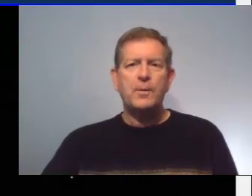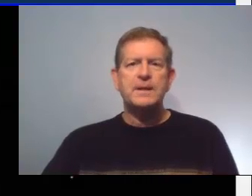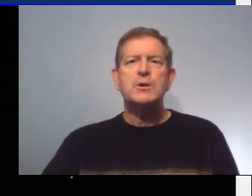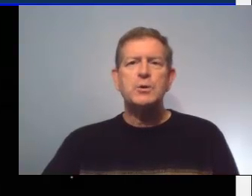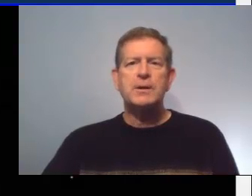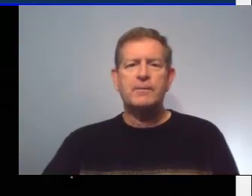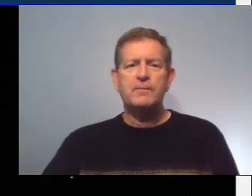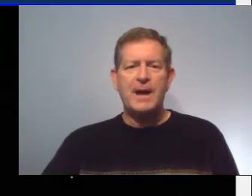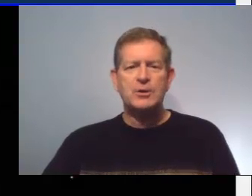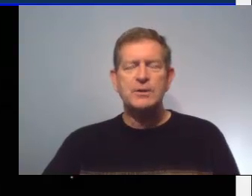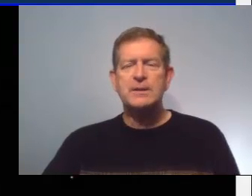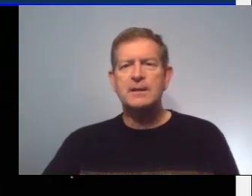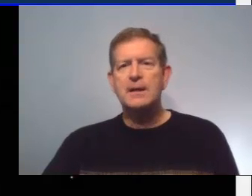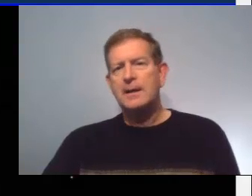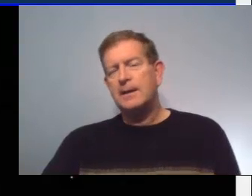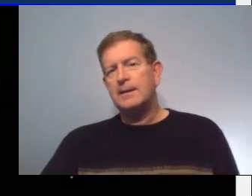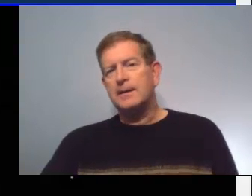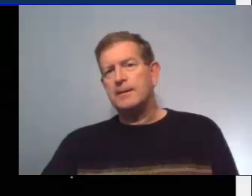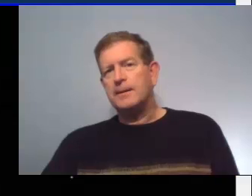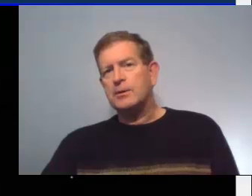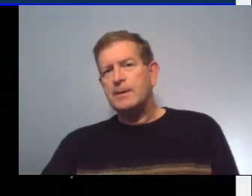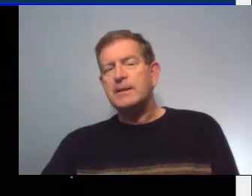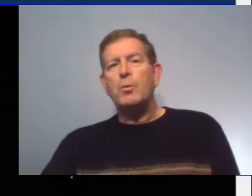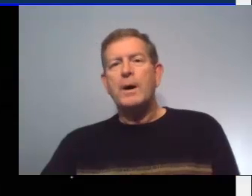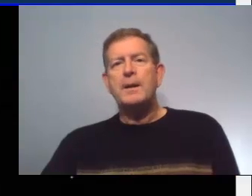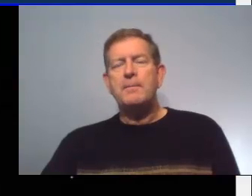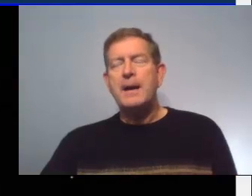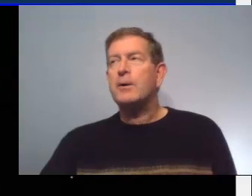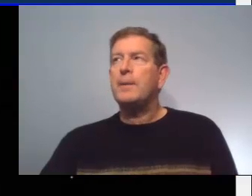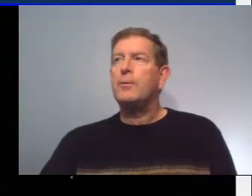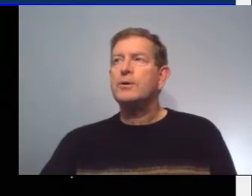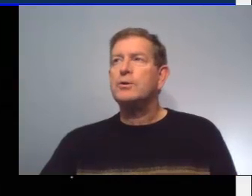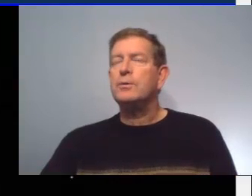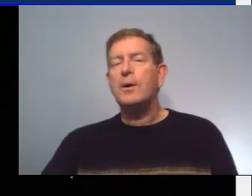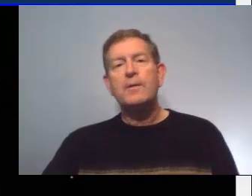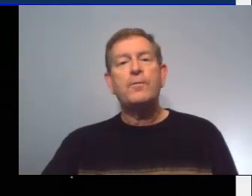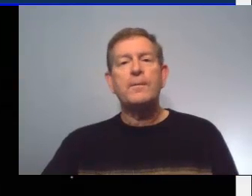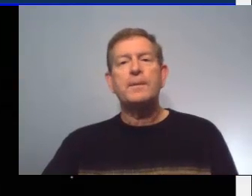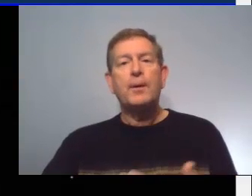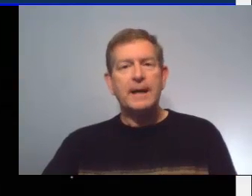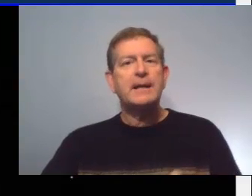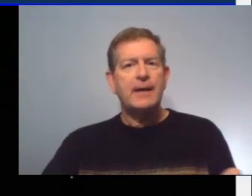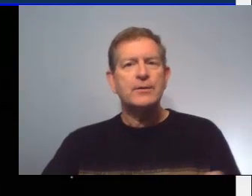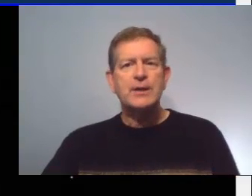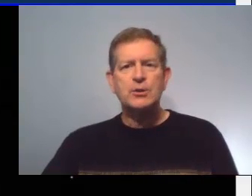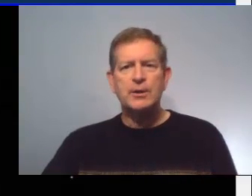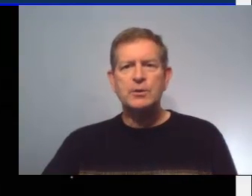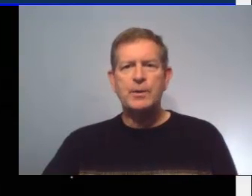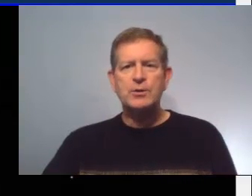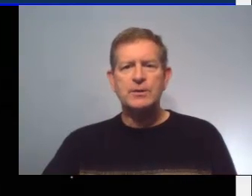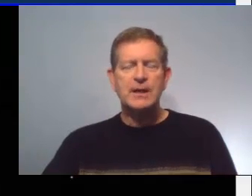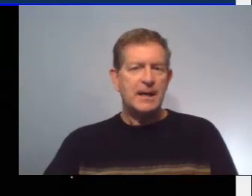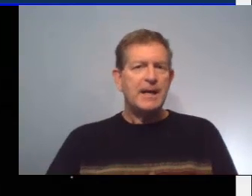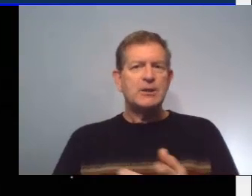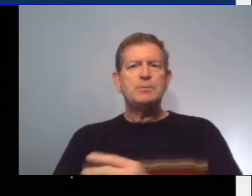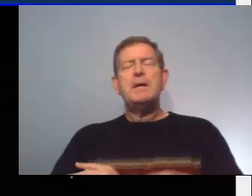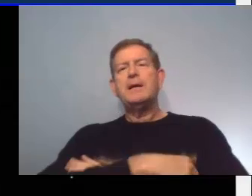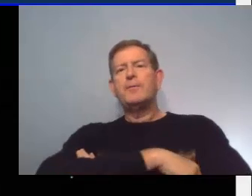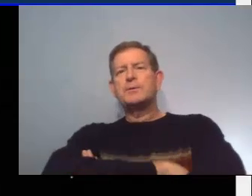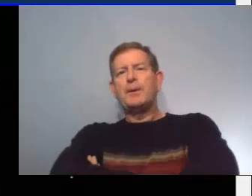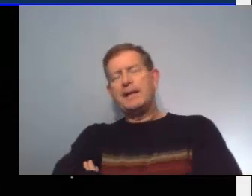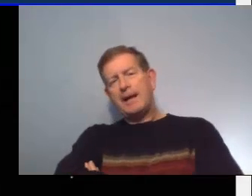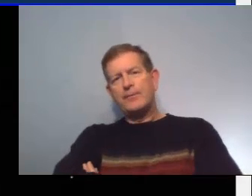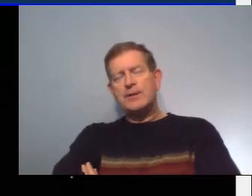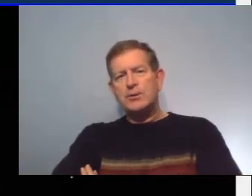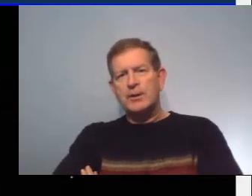are going to be formed in two different fashions. There is basically one manner by which you know how to form the polite conversational expressions. And